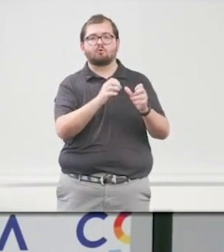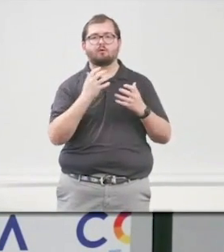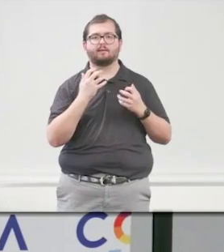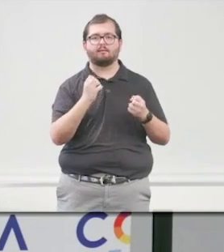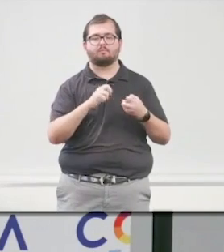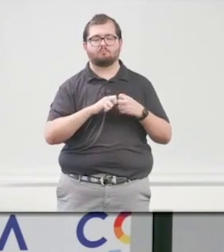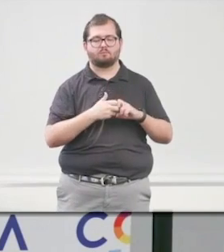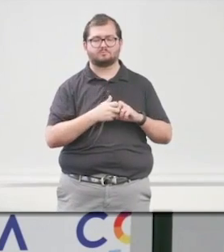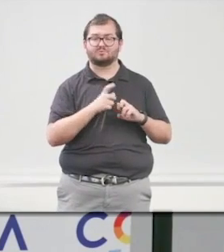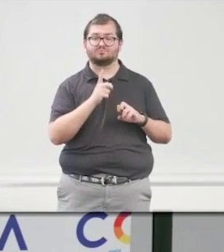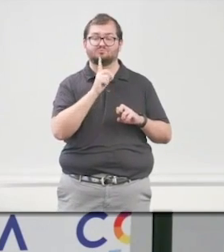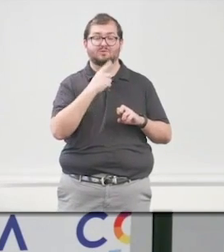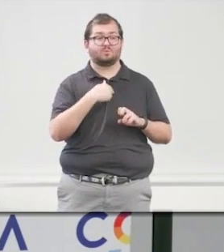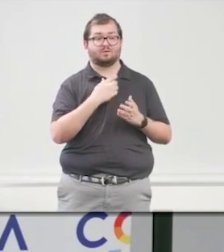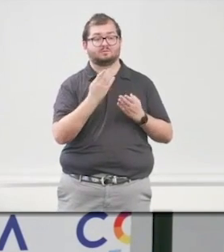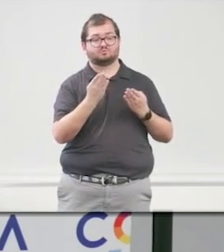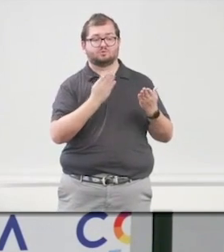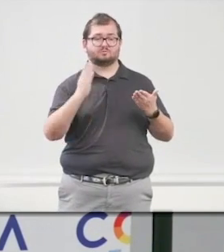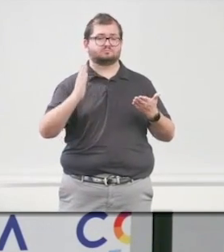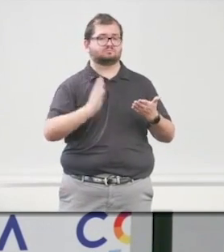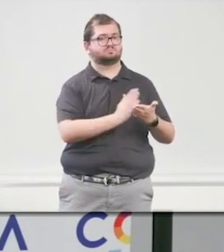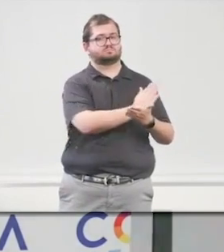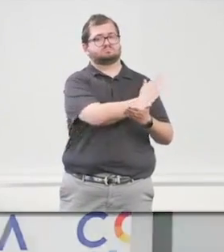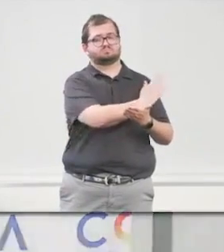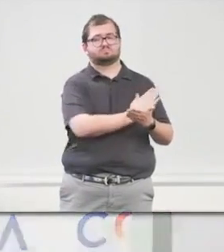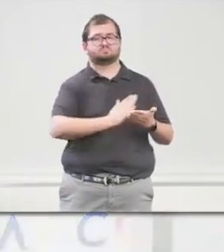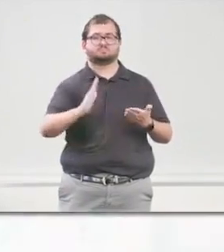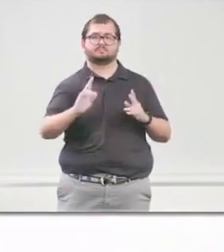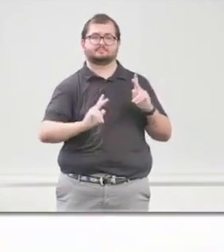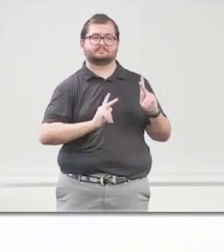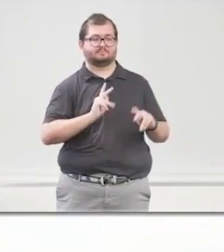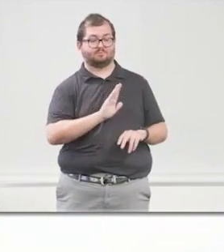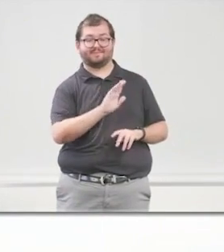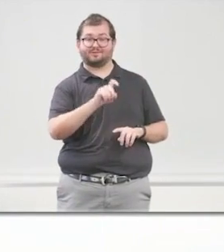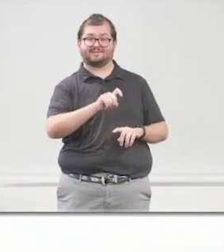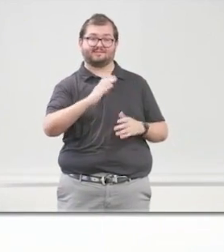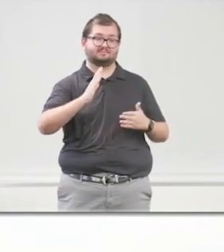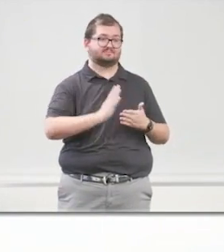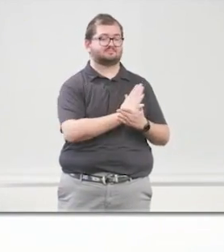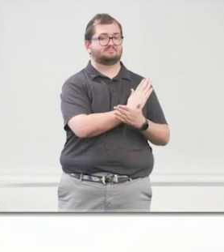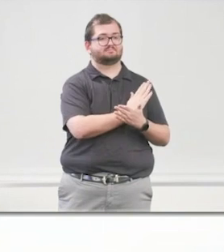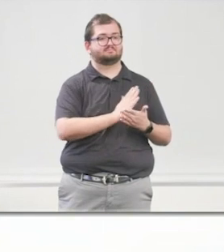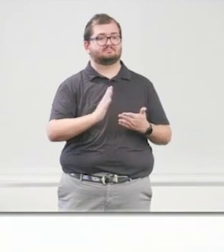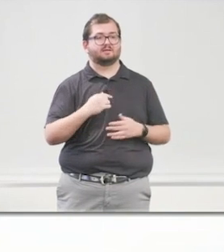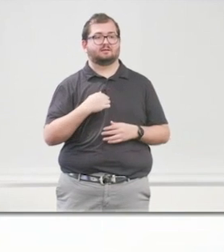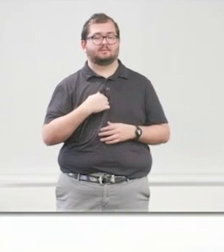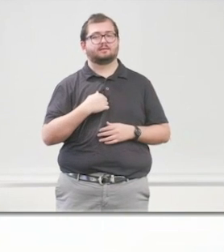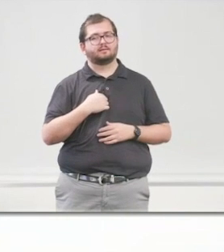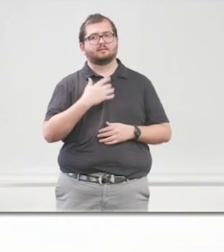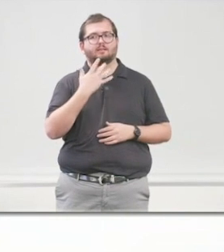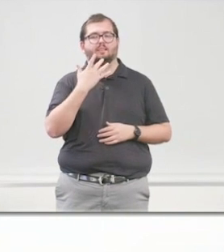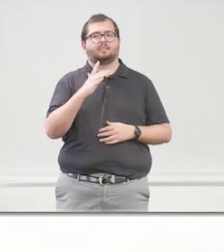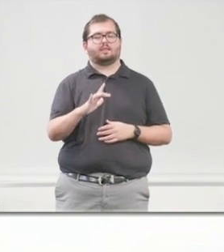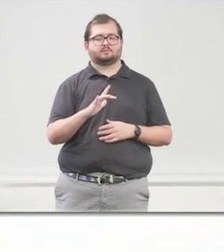a range of individuals with a range of needs as well. So I've been fortunate to work